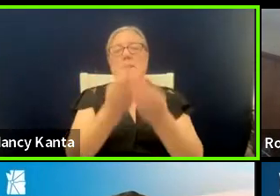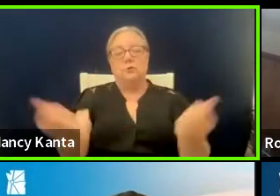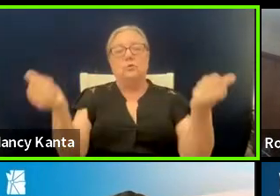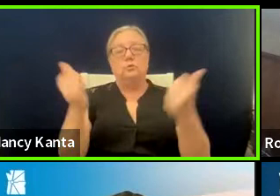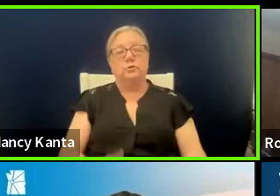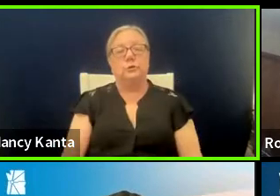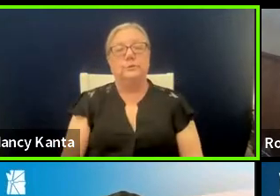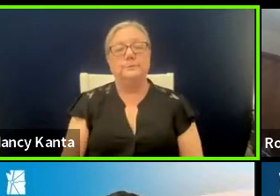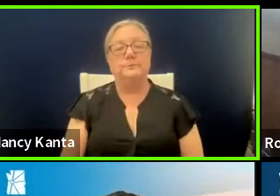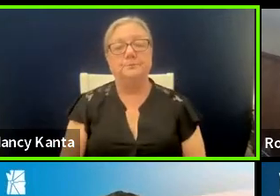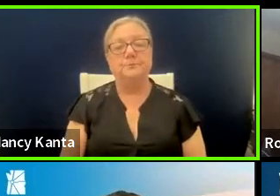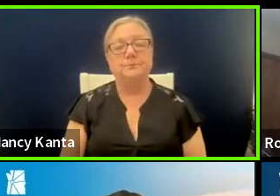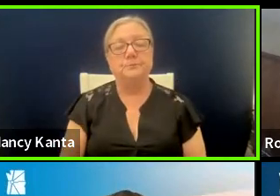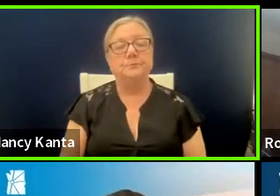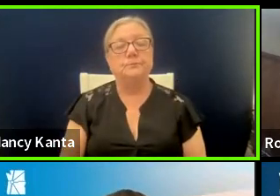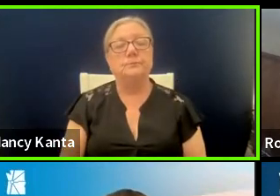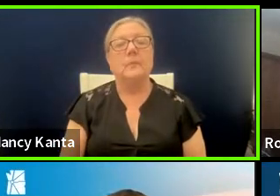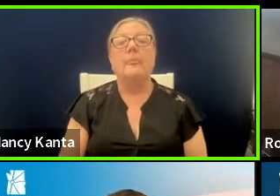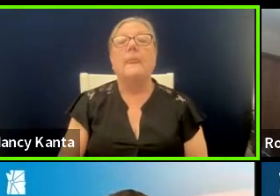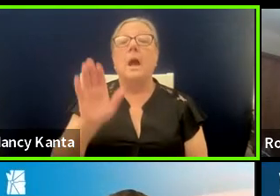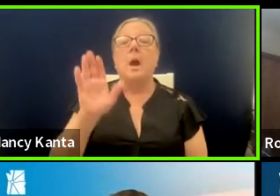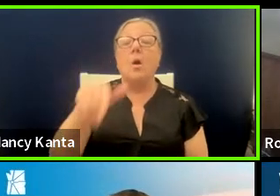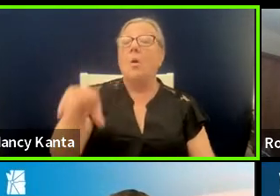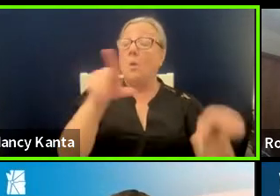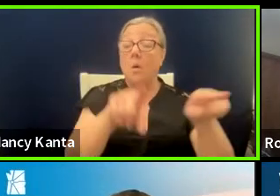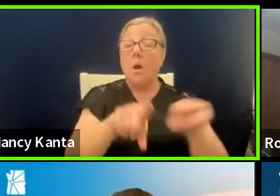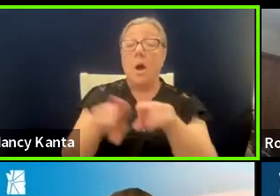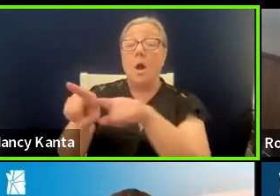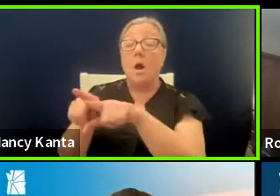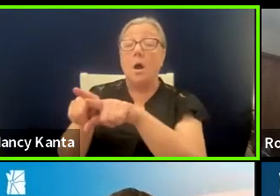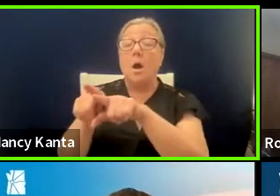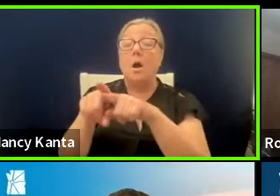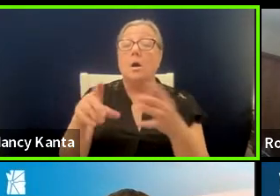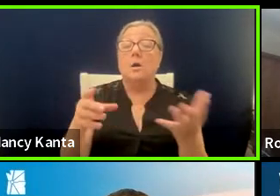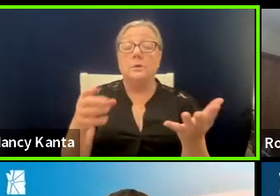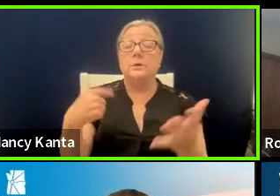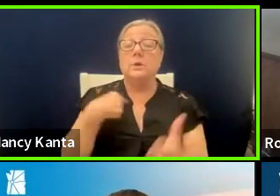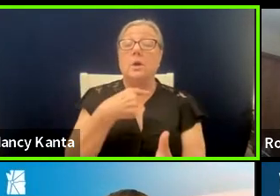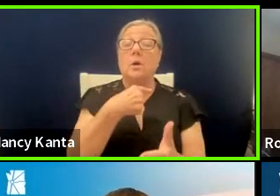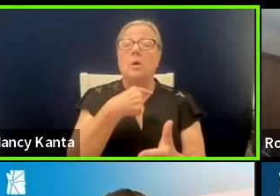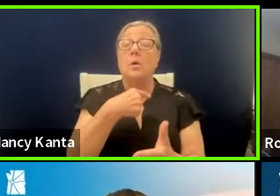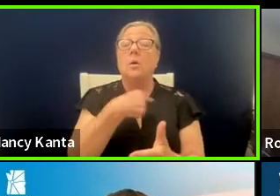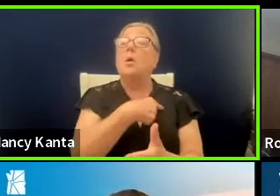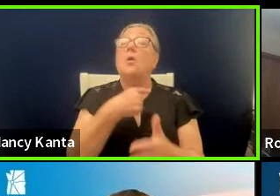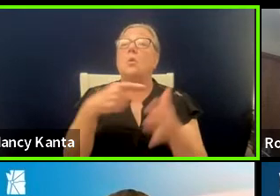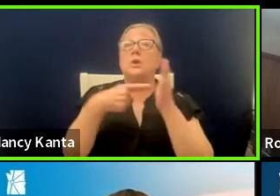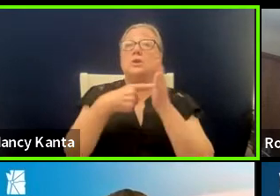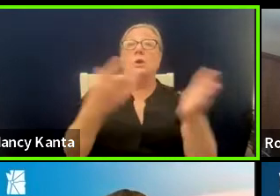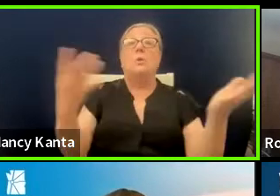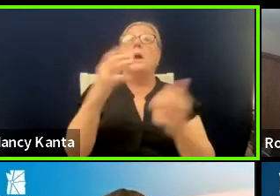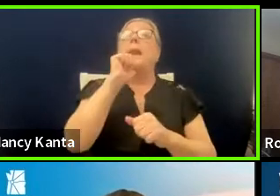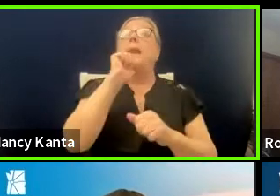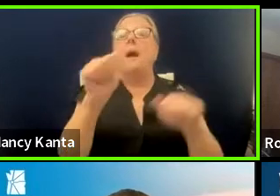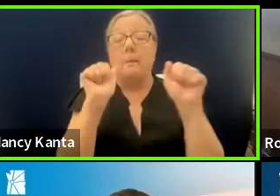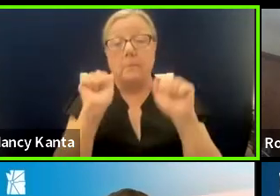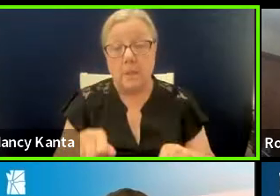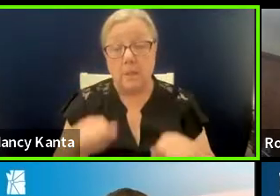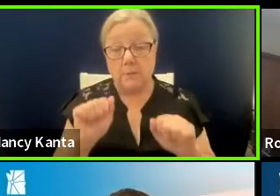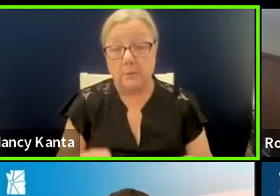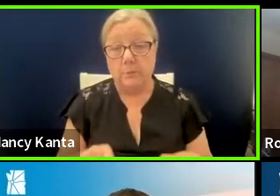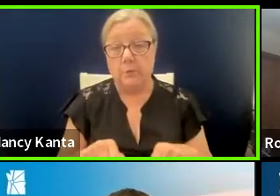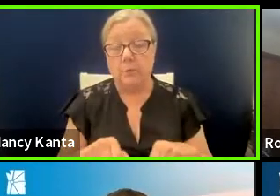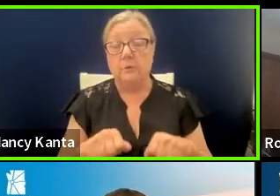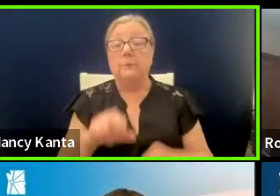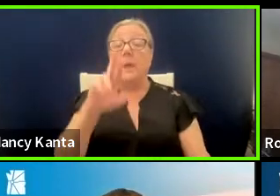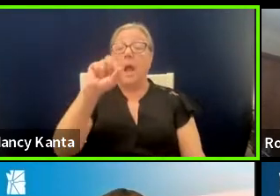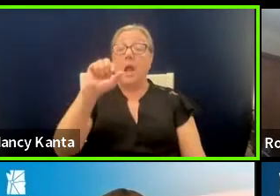I just might add that, Rob, one of the things that also helps us show what is not possible, just to remind people of the constraints. Rob mentioned we've